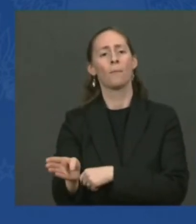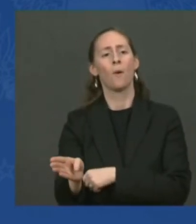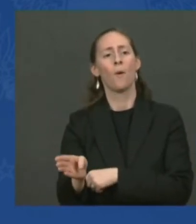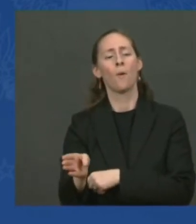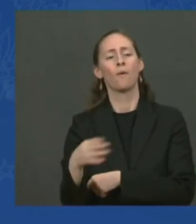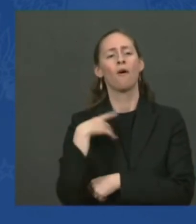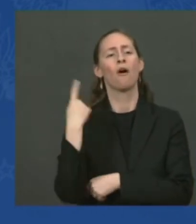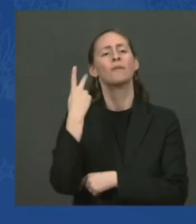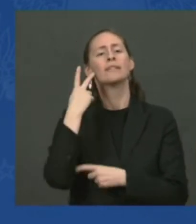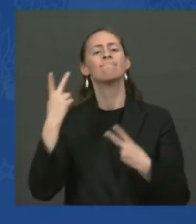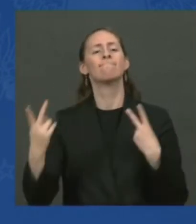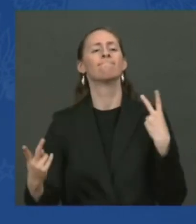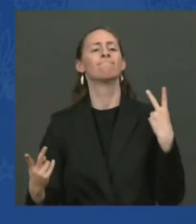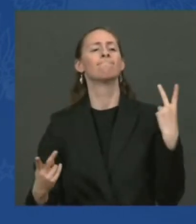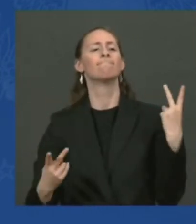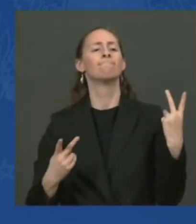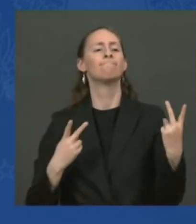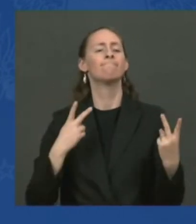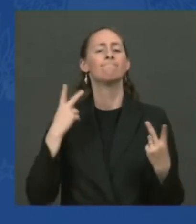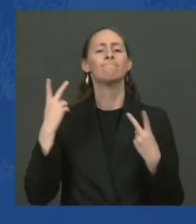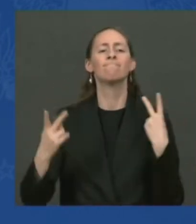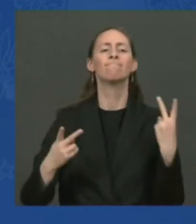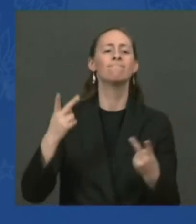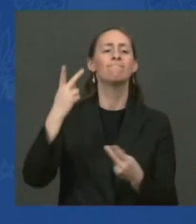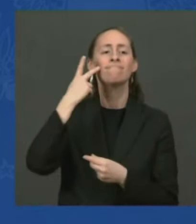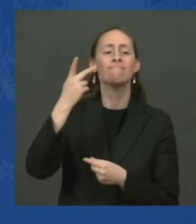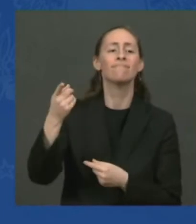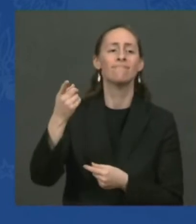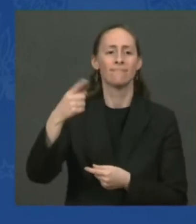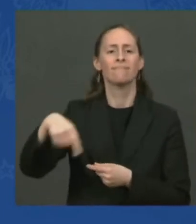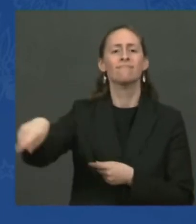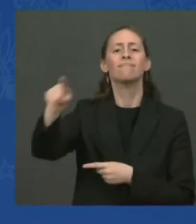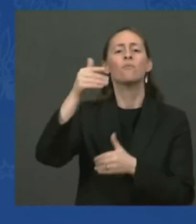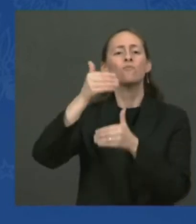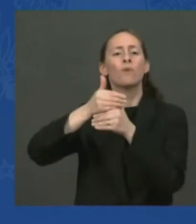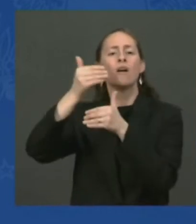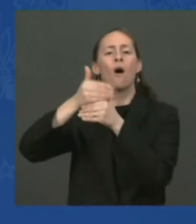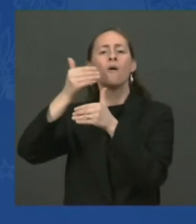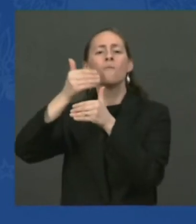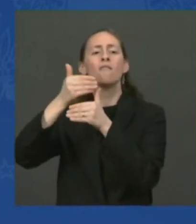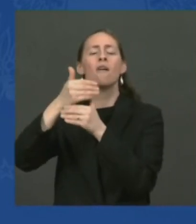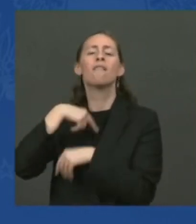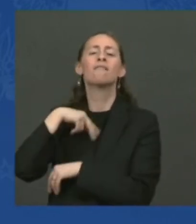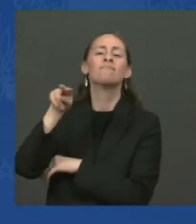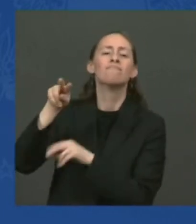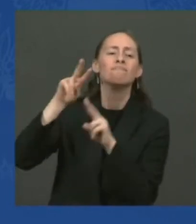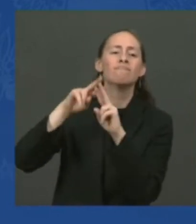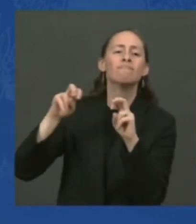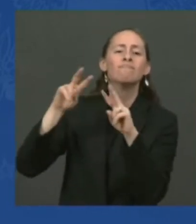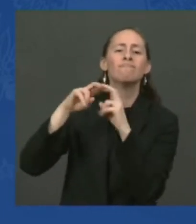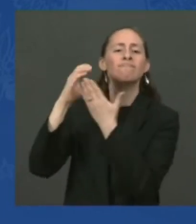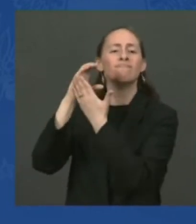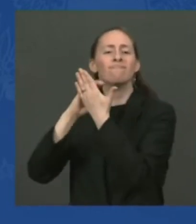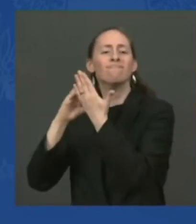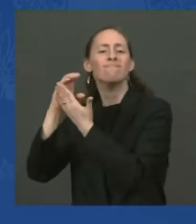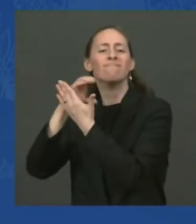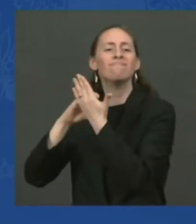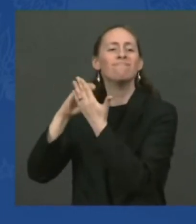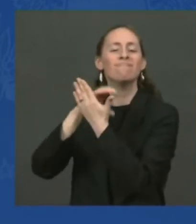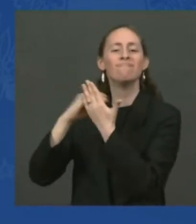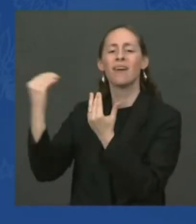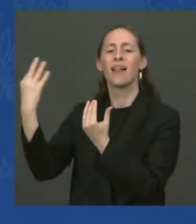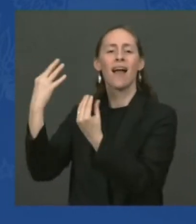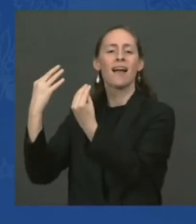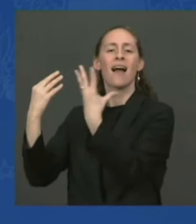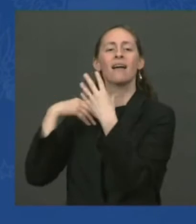those lights are on in the windows, Nance, and I look and I wonder, what are they talking about? I'm serious. Swear to God. What are they